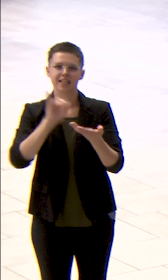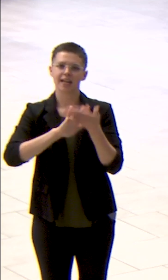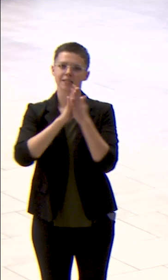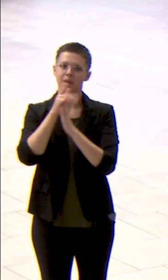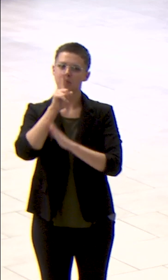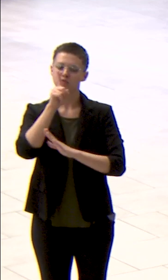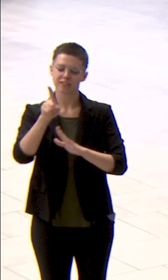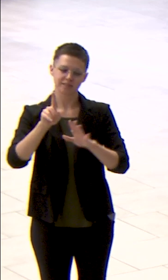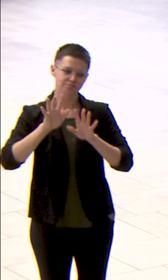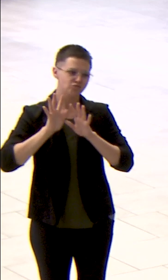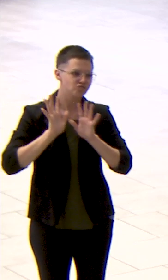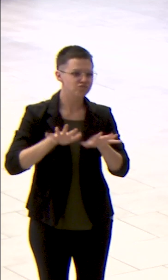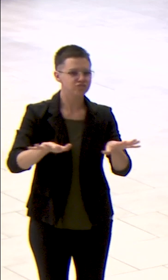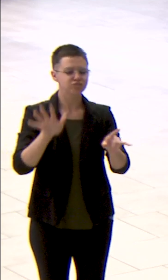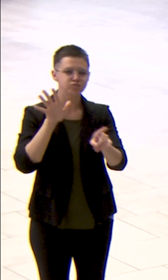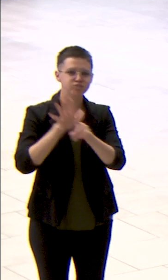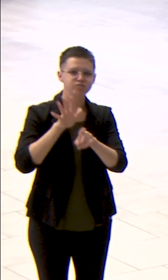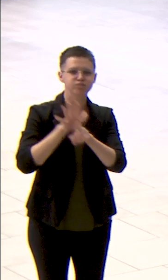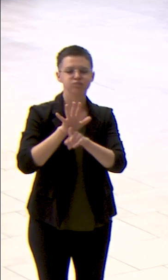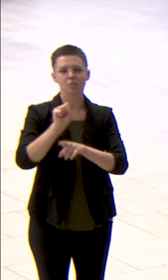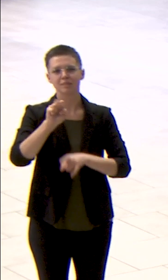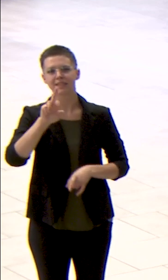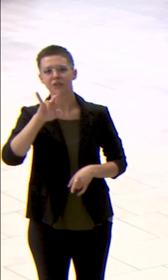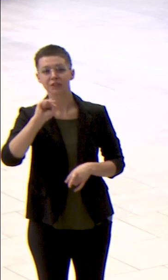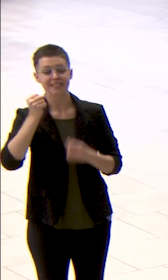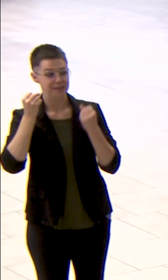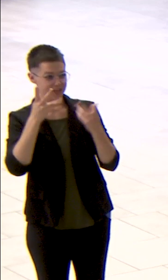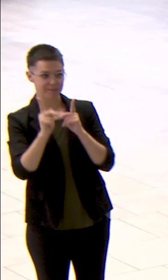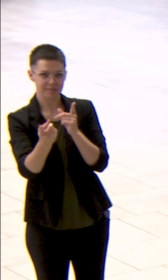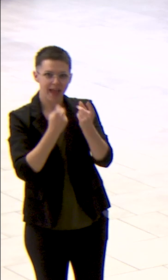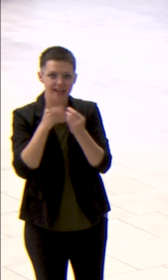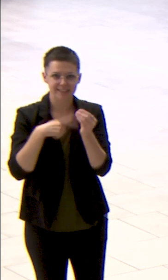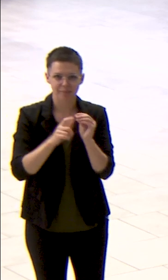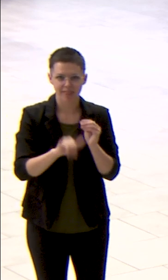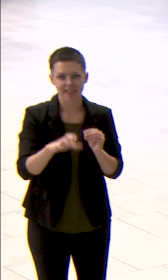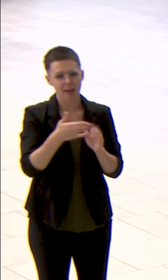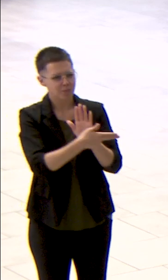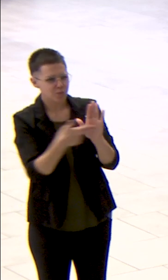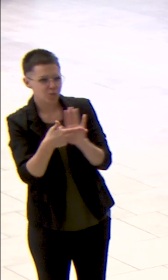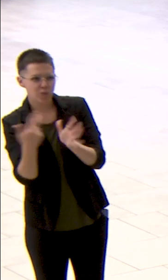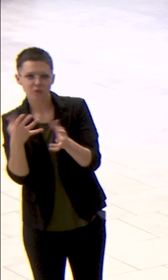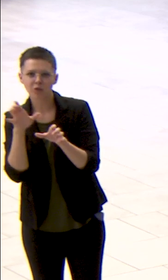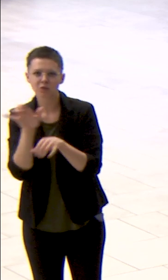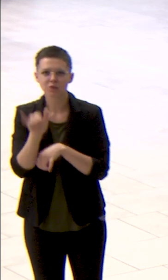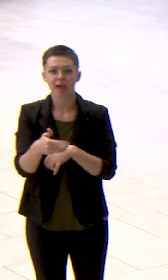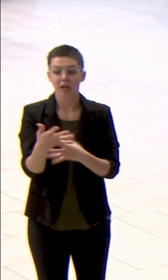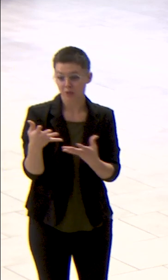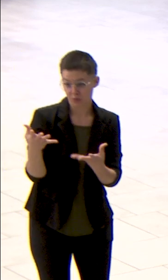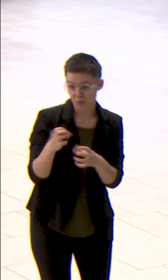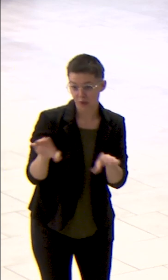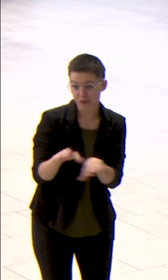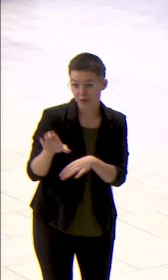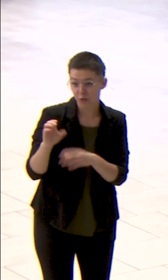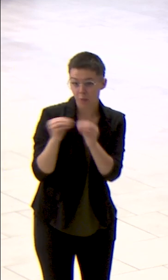such a mega hit, you know, series. And, like, we still get asked for it all the time, even, like, you know, brands, and people are like, are you guys going to do more Cholos